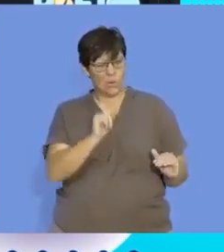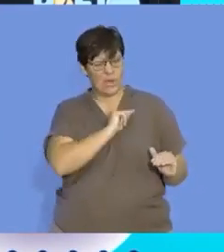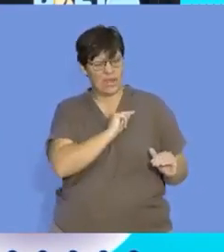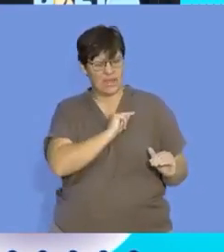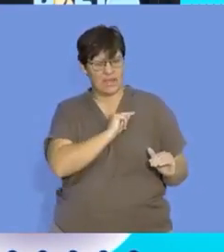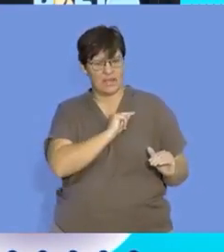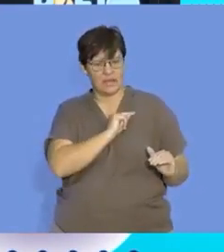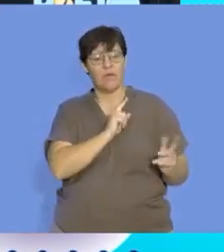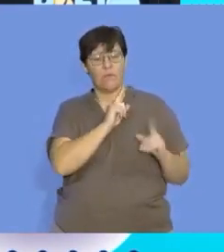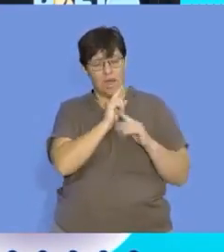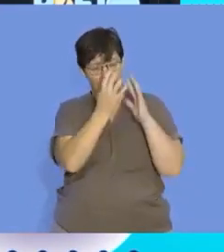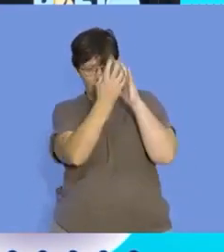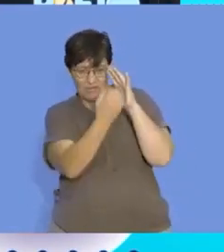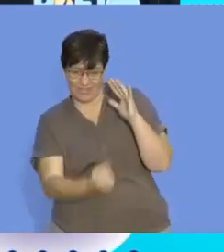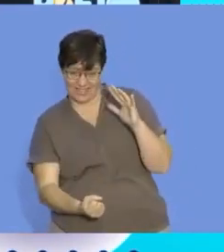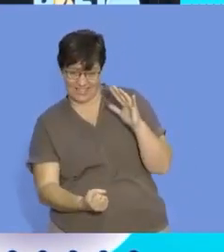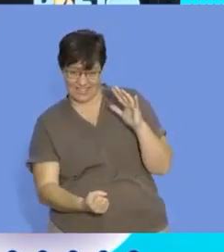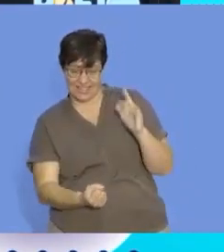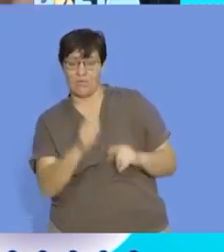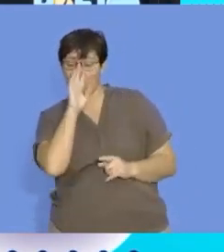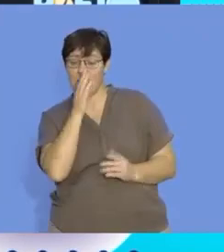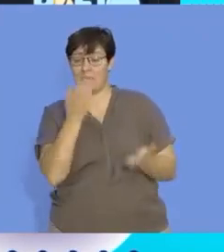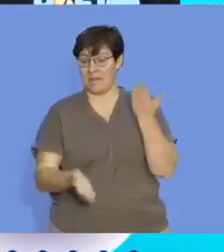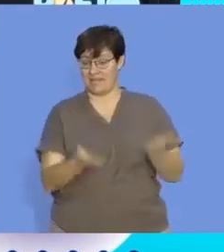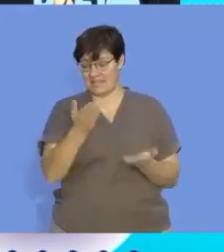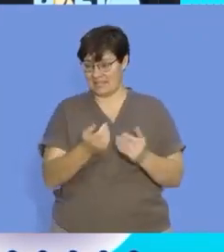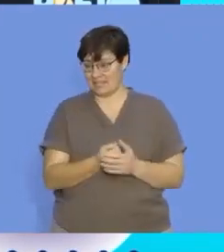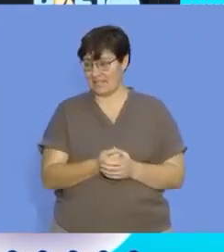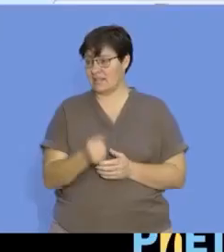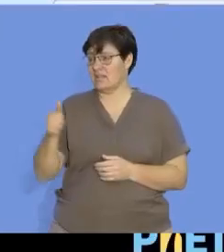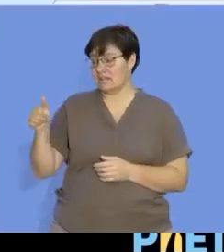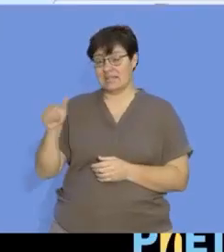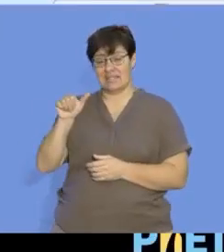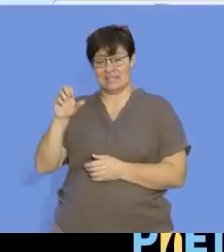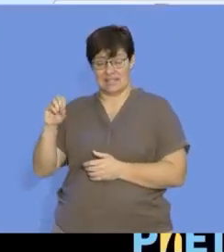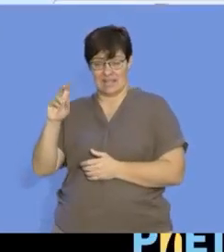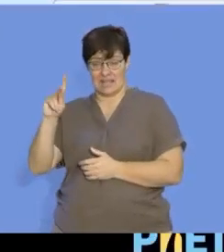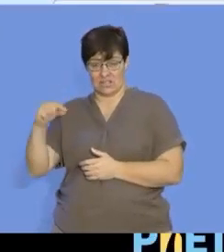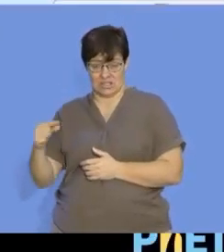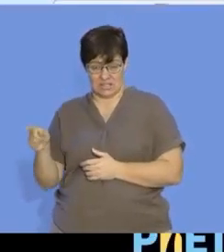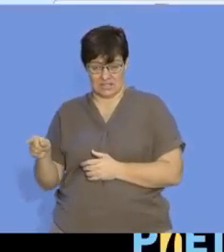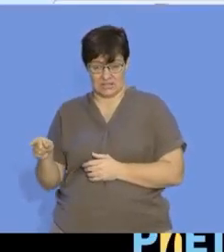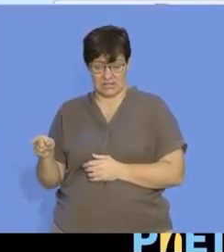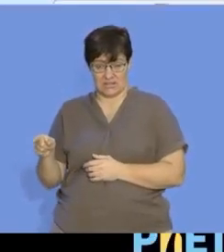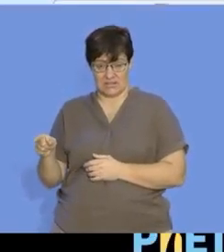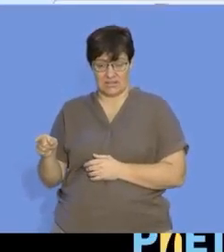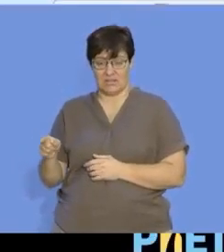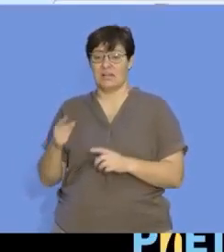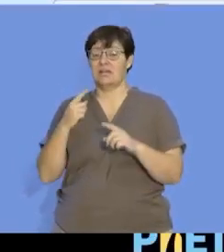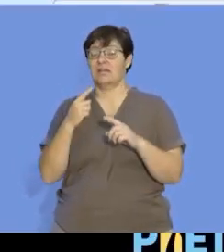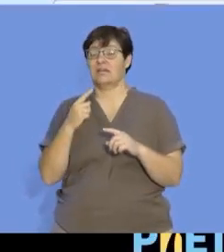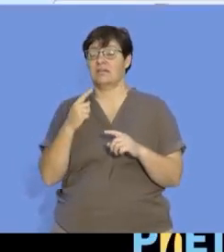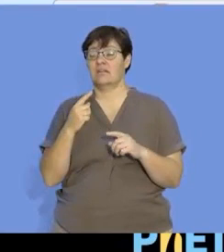Because of gravity. Okay, remember we're going mass, which is 60 kilograms, times in